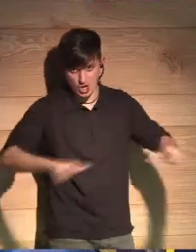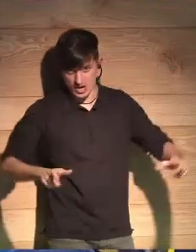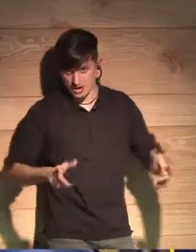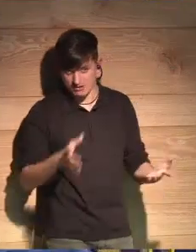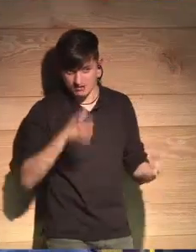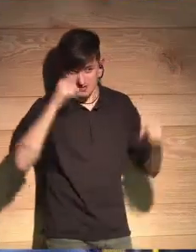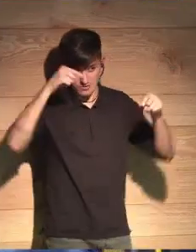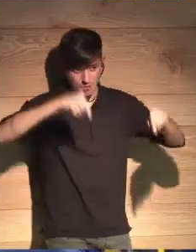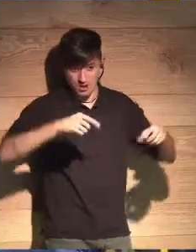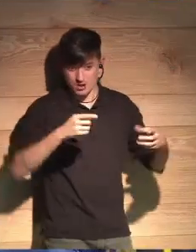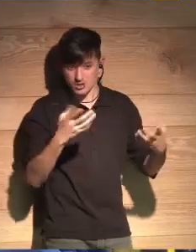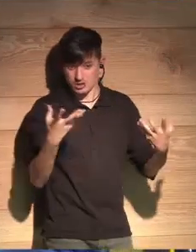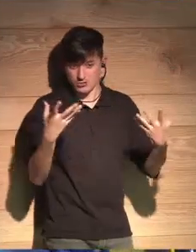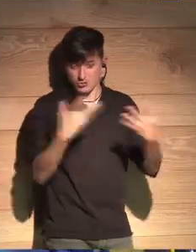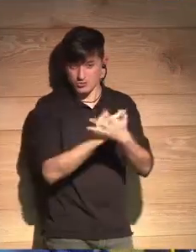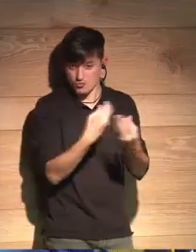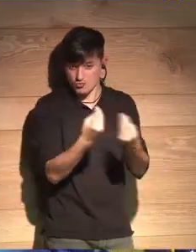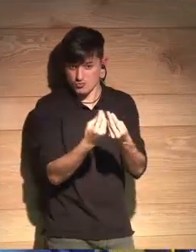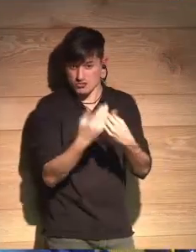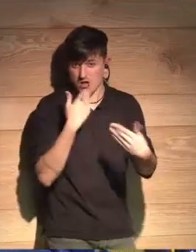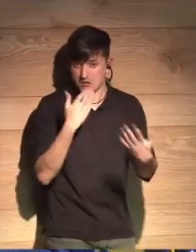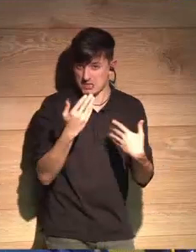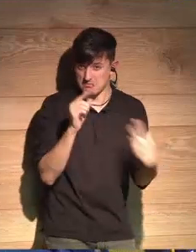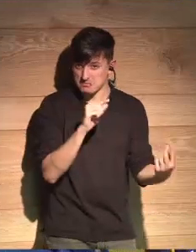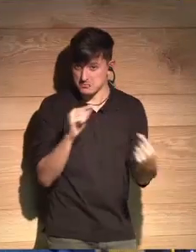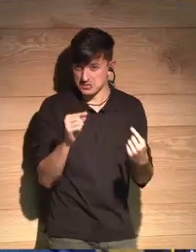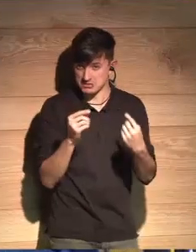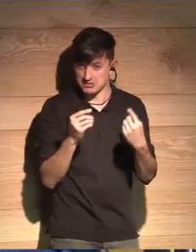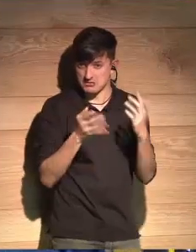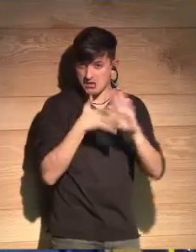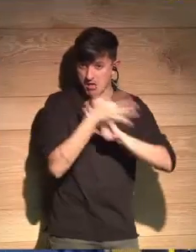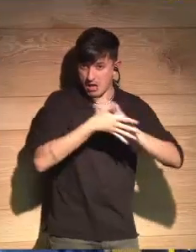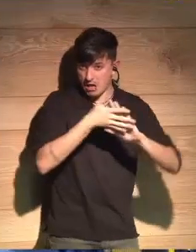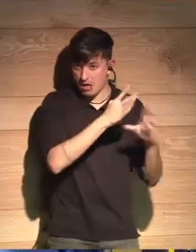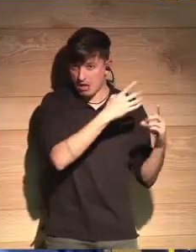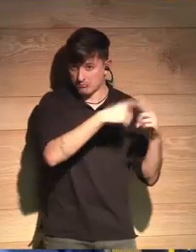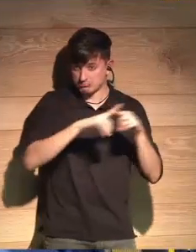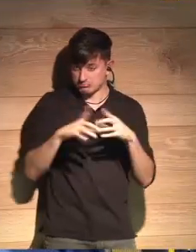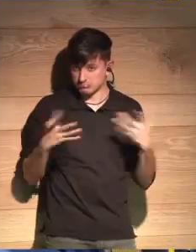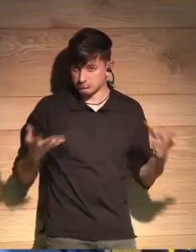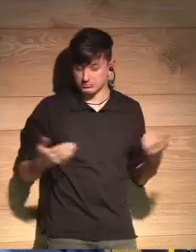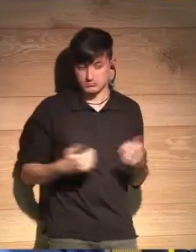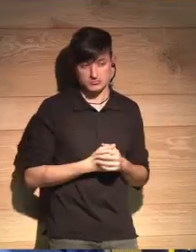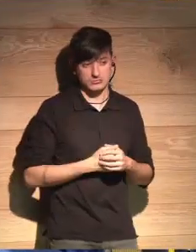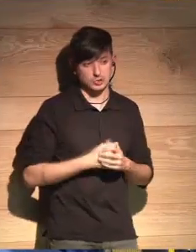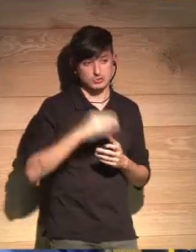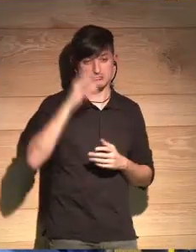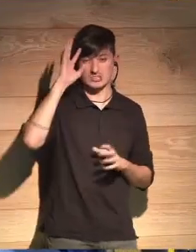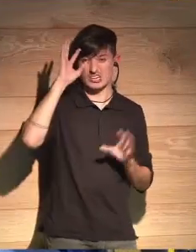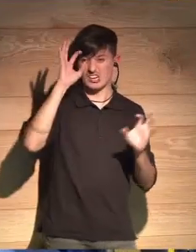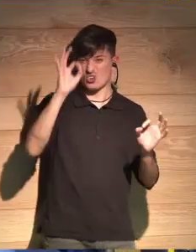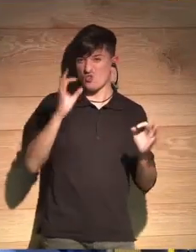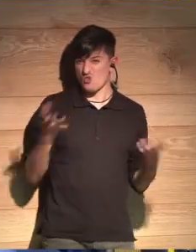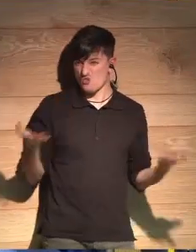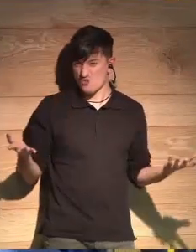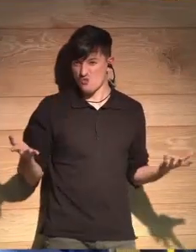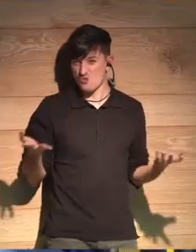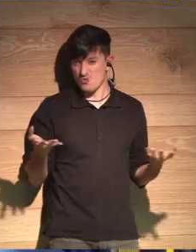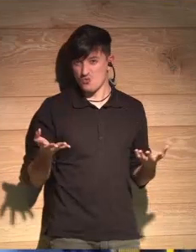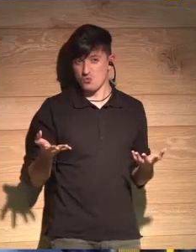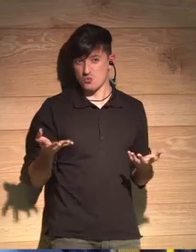So this is something like what we're doing here today. We're discussing about some topics, and we're